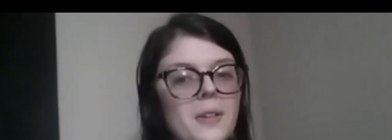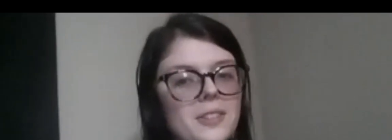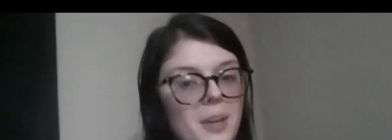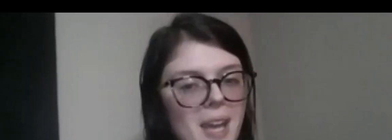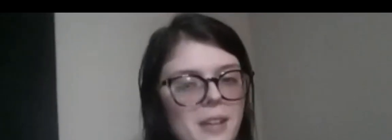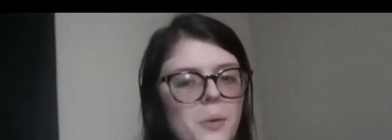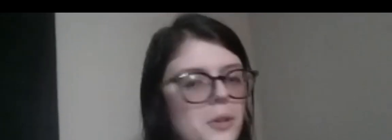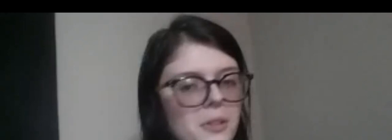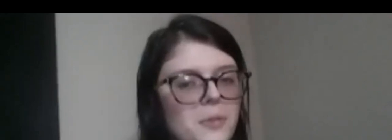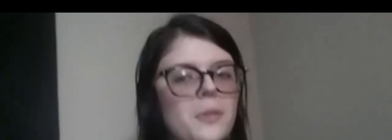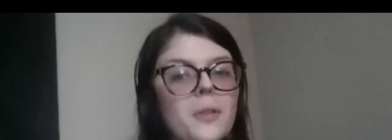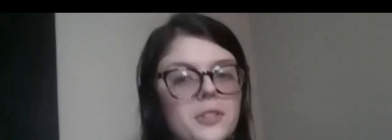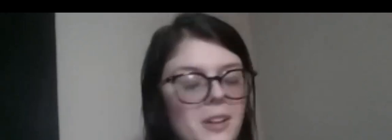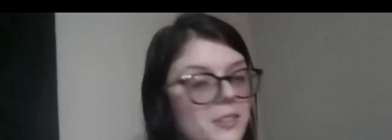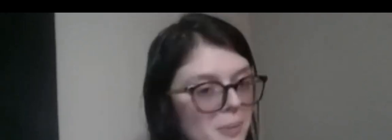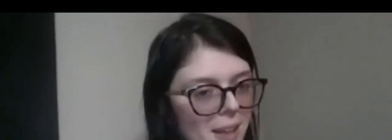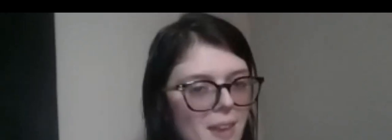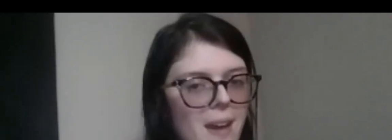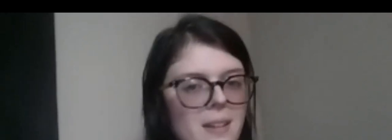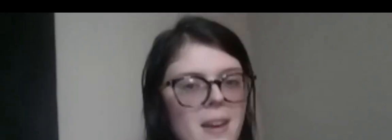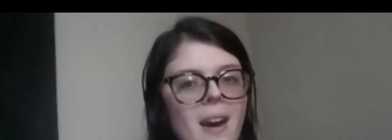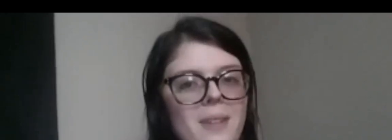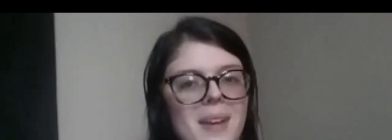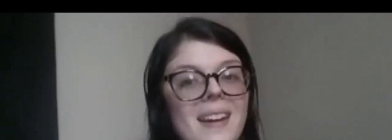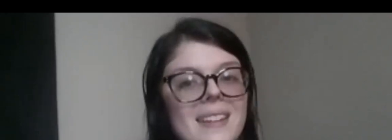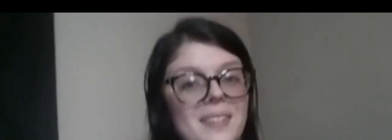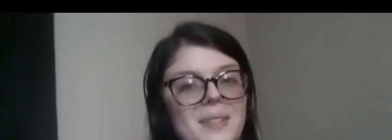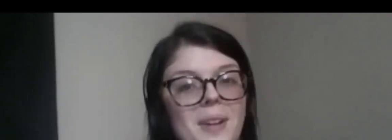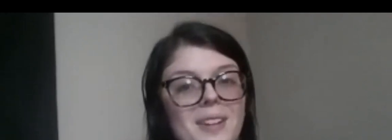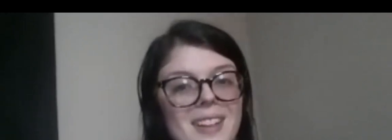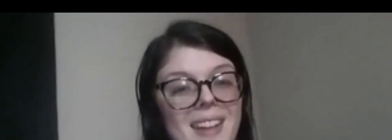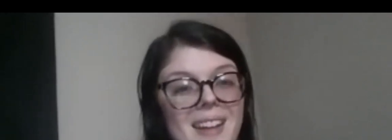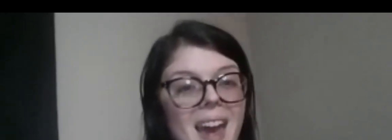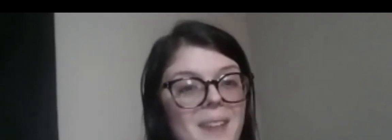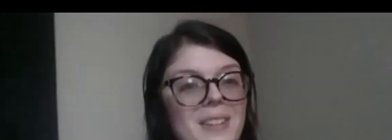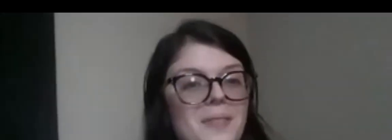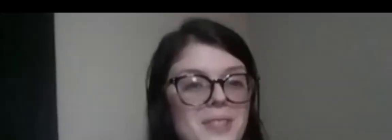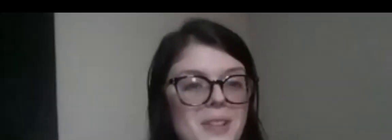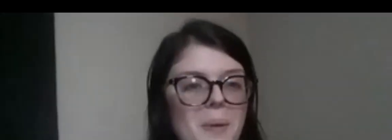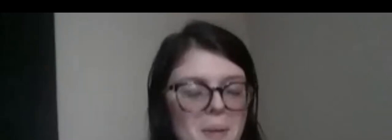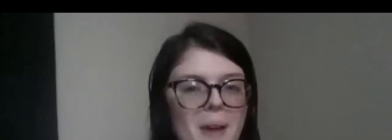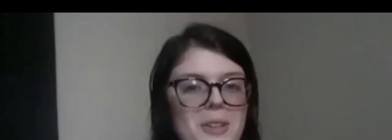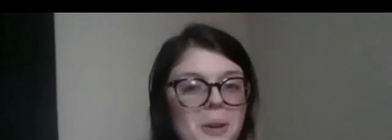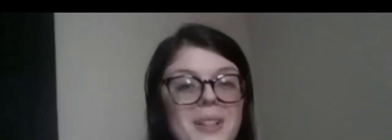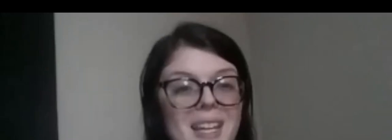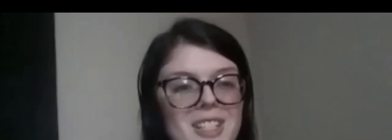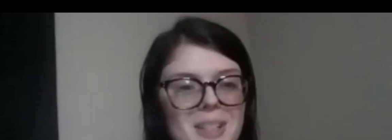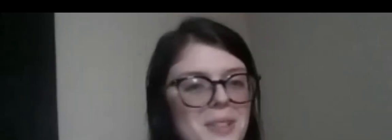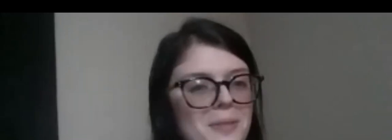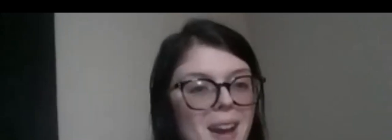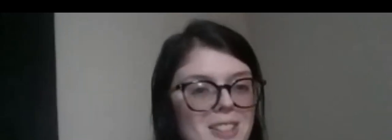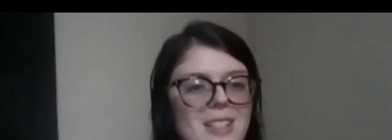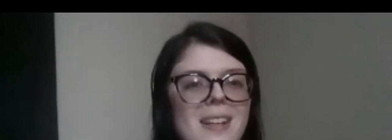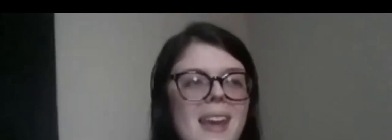show subtitle or you can view full transcript like that. Next, Marta, Elena, I would love to know about your relationship